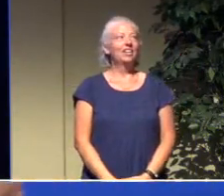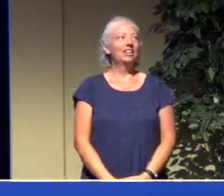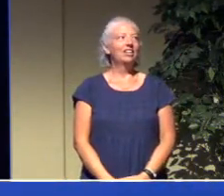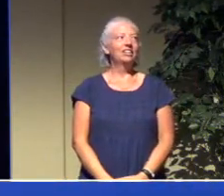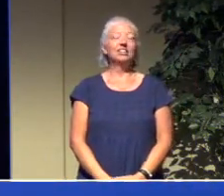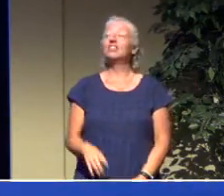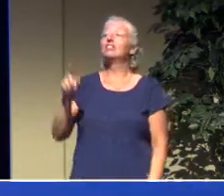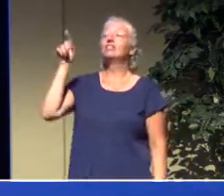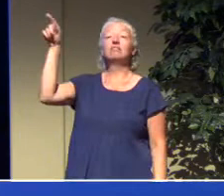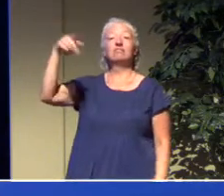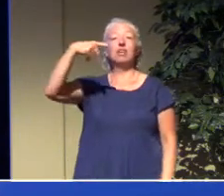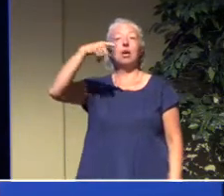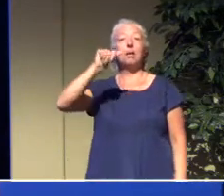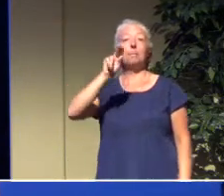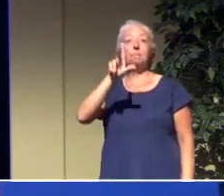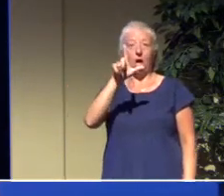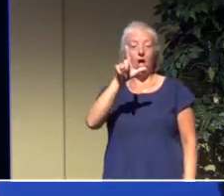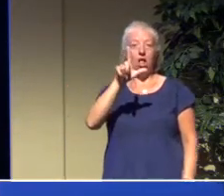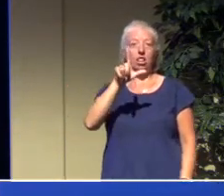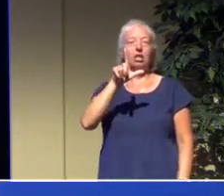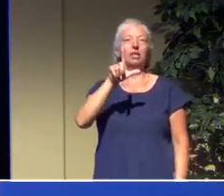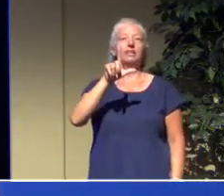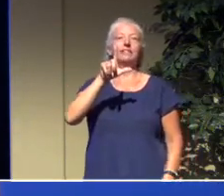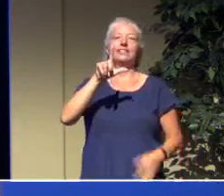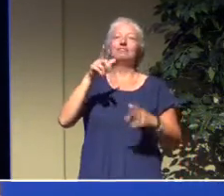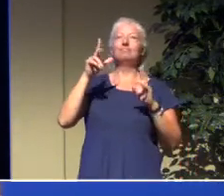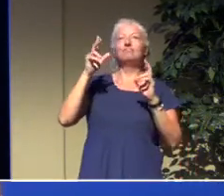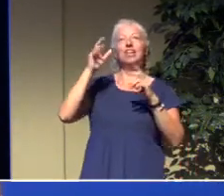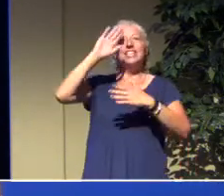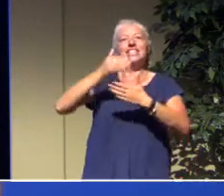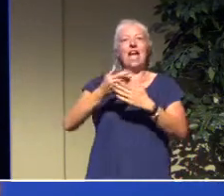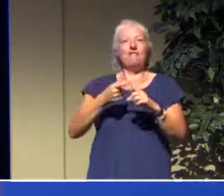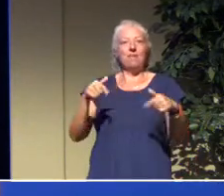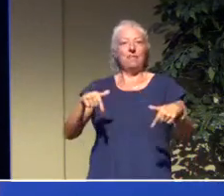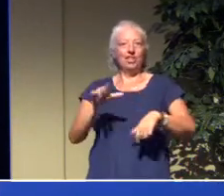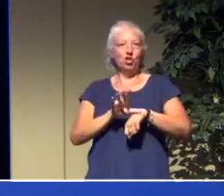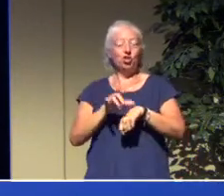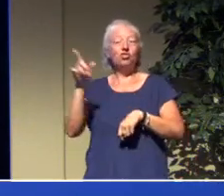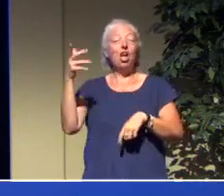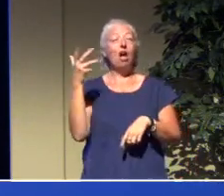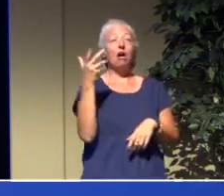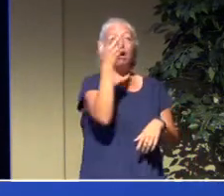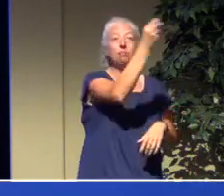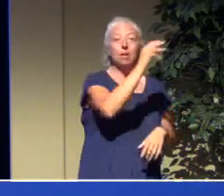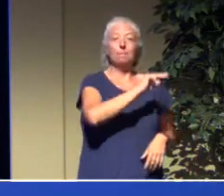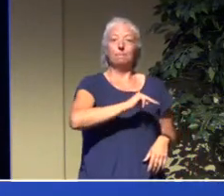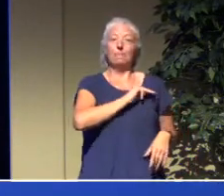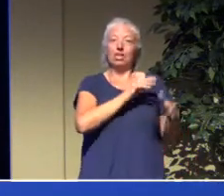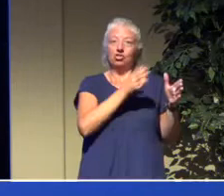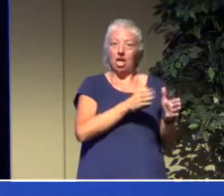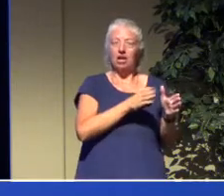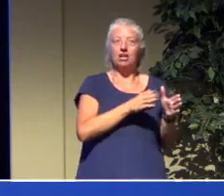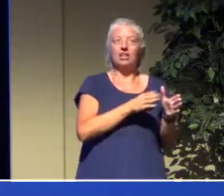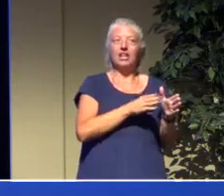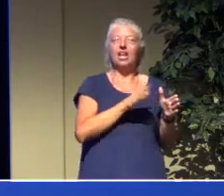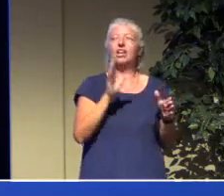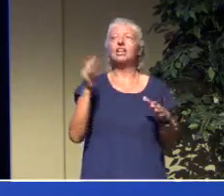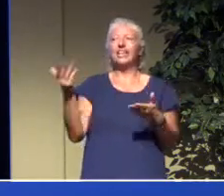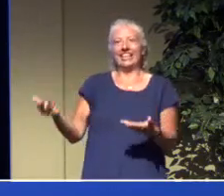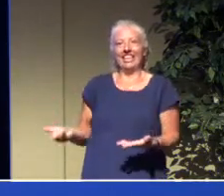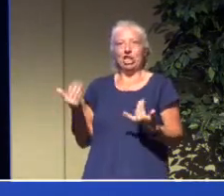So Paul is a son of this church. He's gone off to be a missionary, and he's going to be telling us all about his